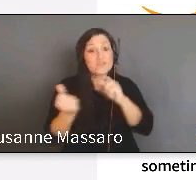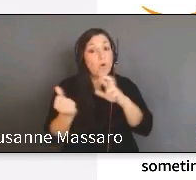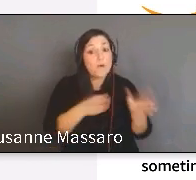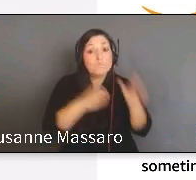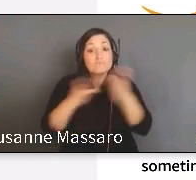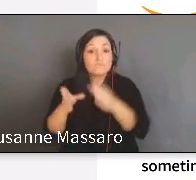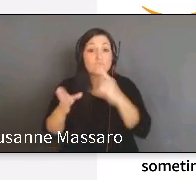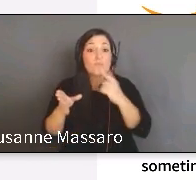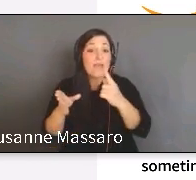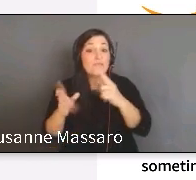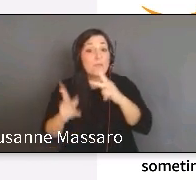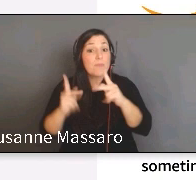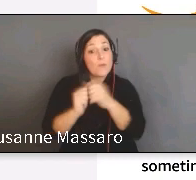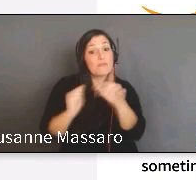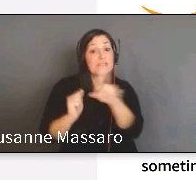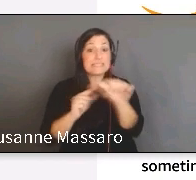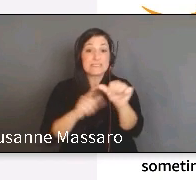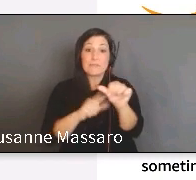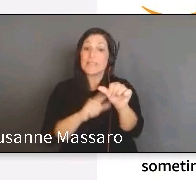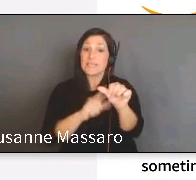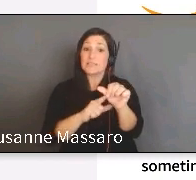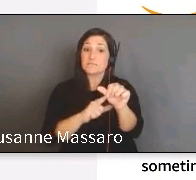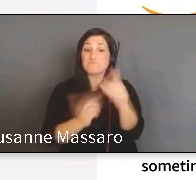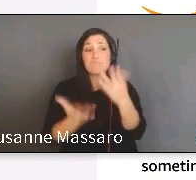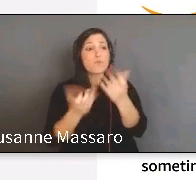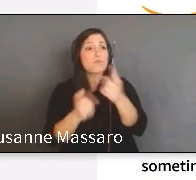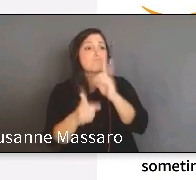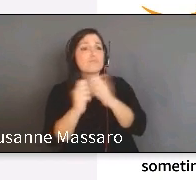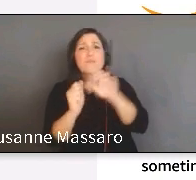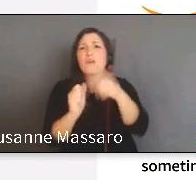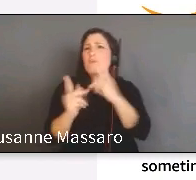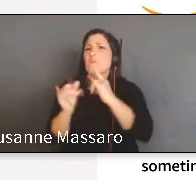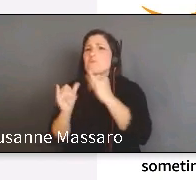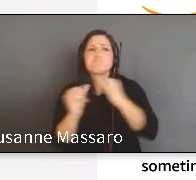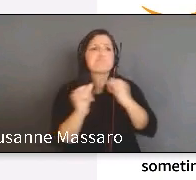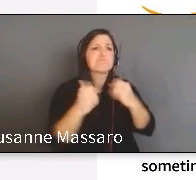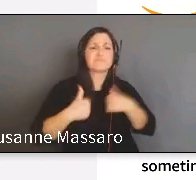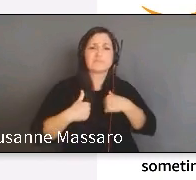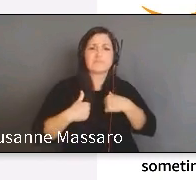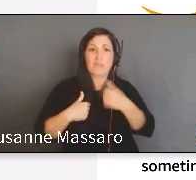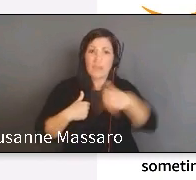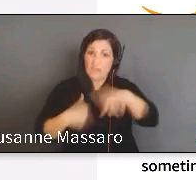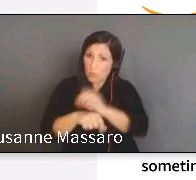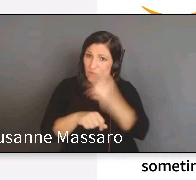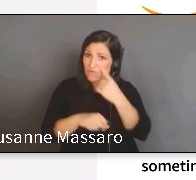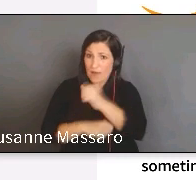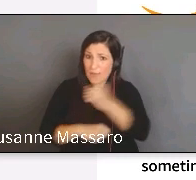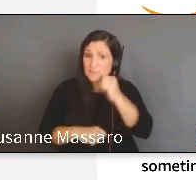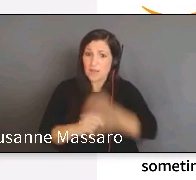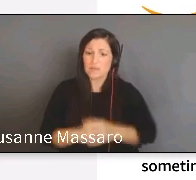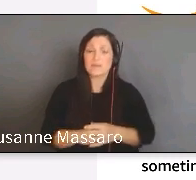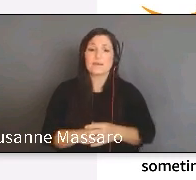disability, maybe you would like to speak to other people that also dealing with that work for Amazon as well. We